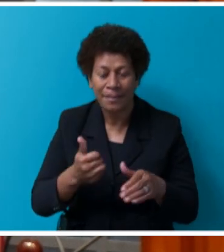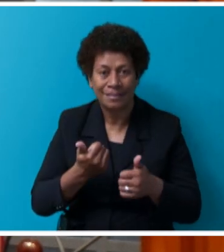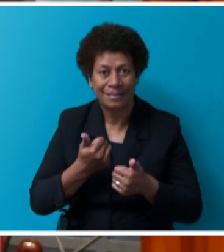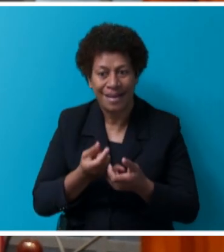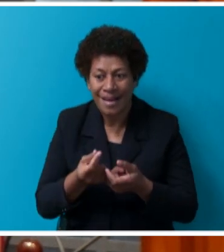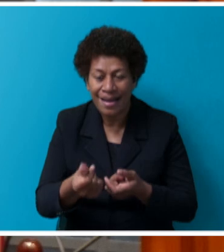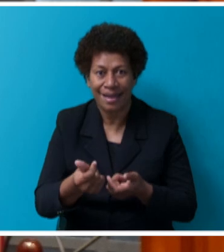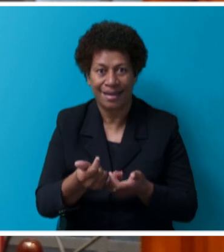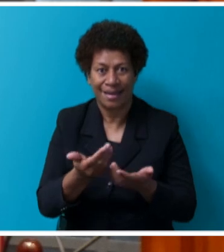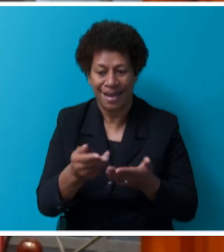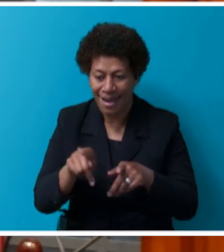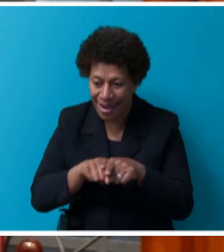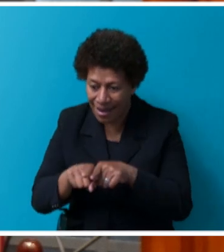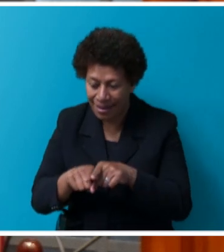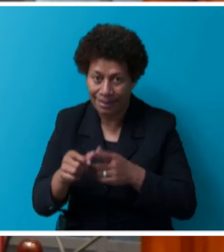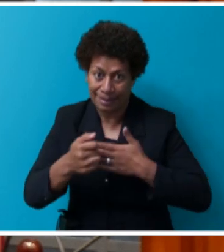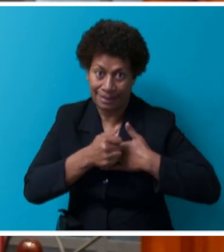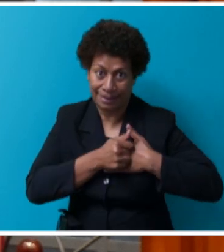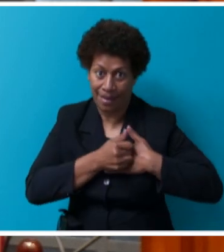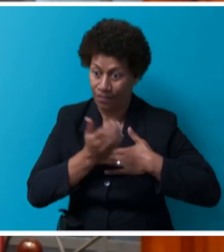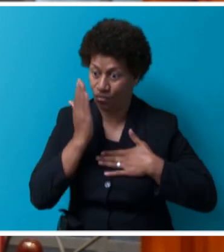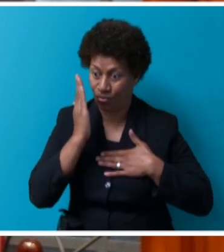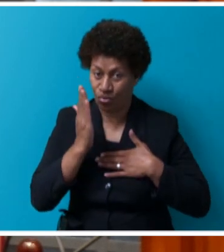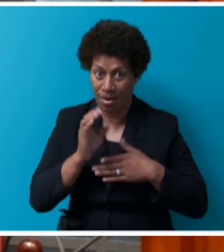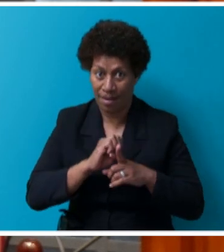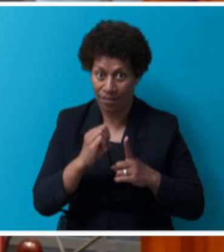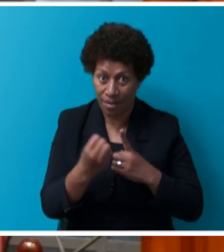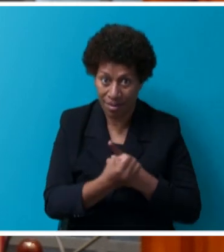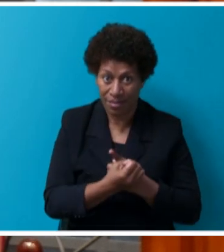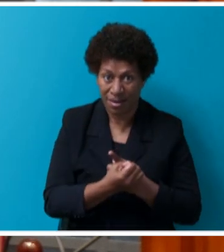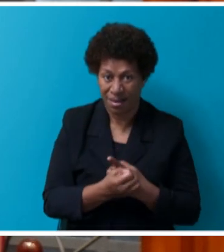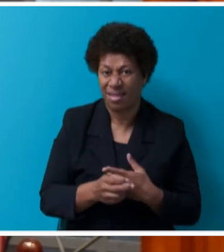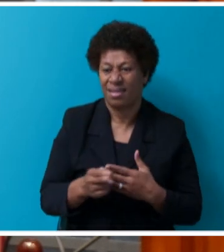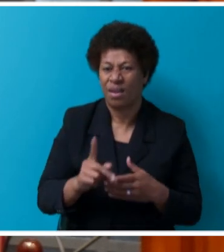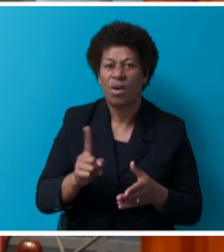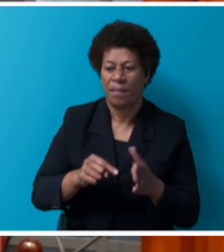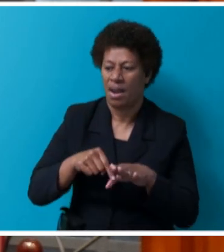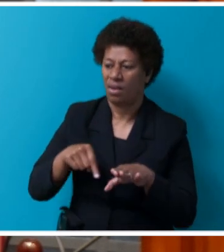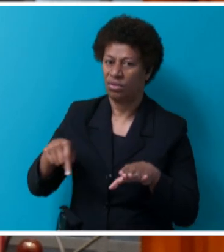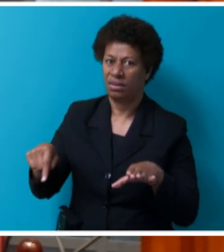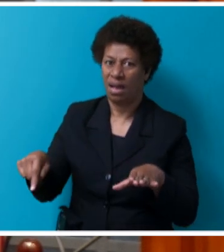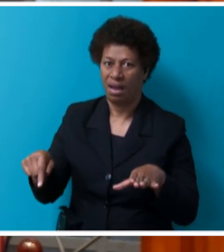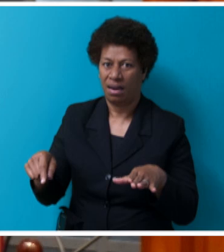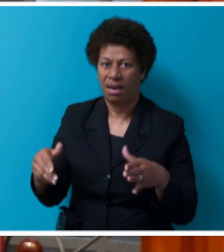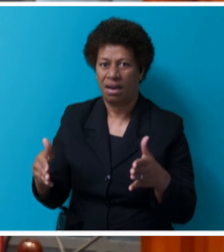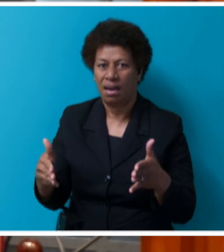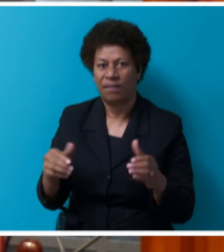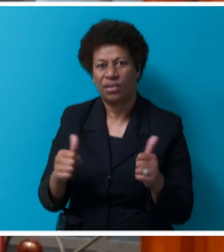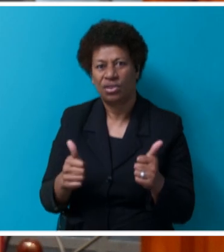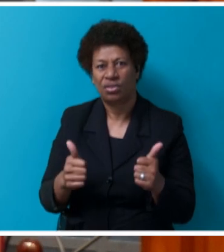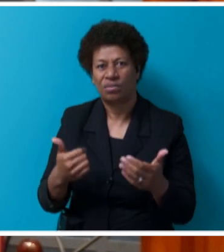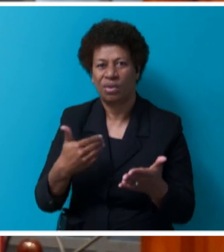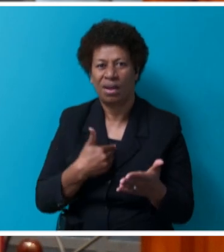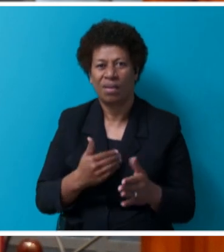safe and structured school environment, rather than spending hours outside school after their morning sessions,